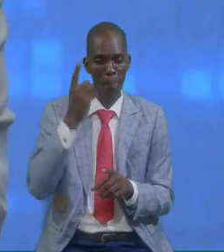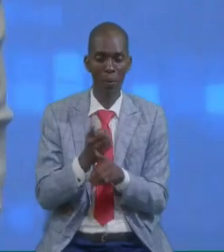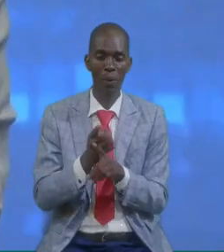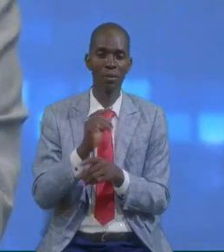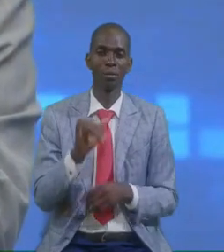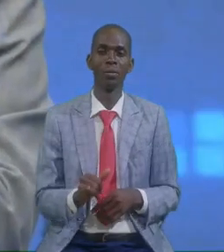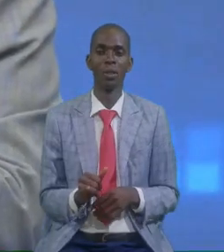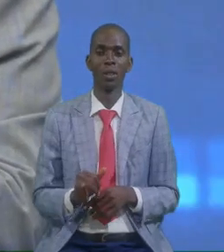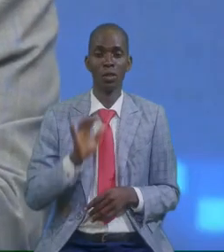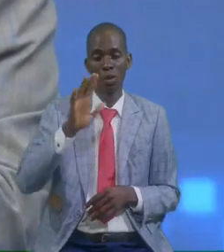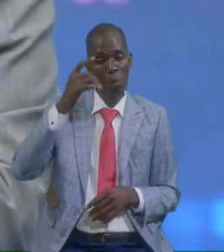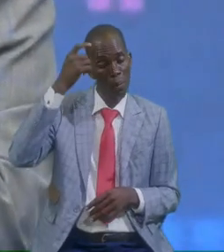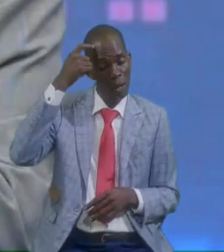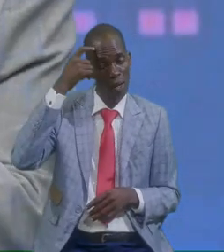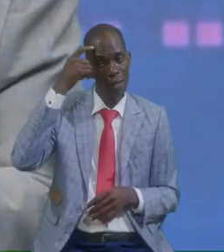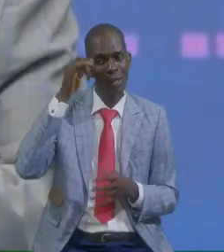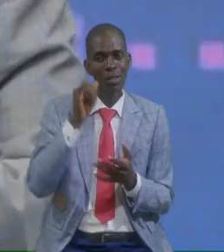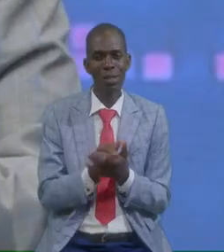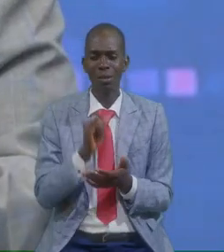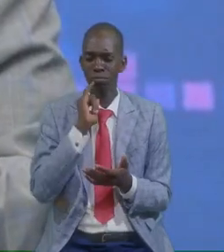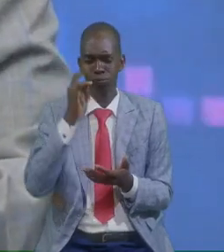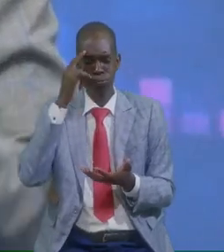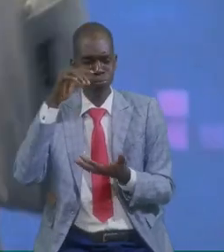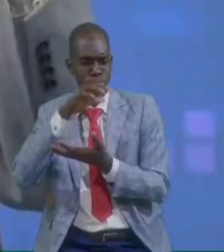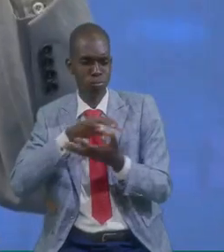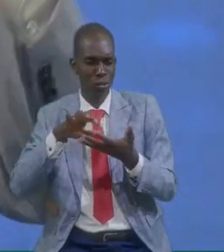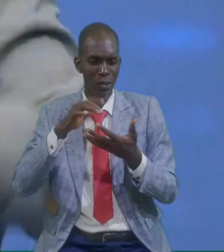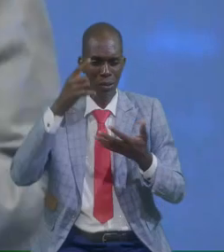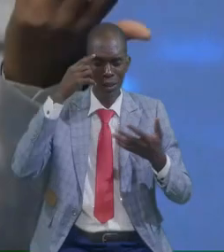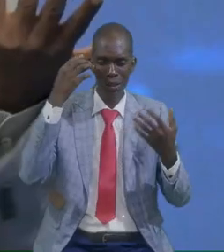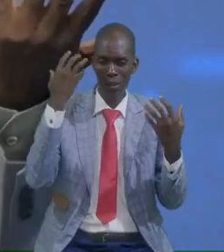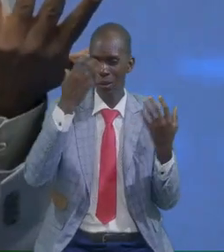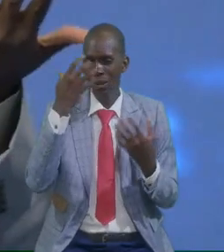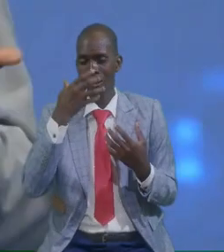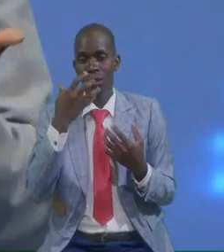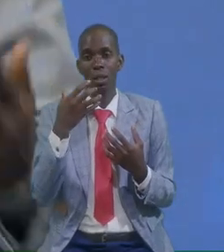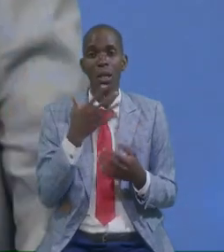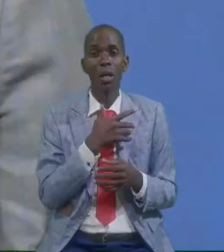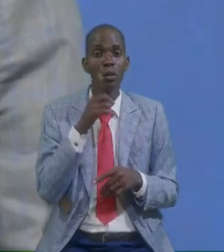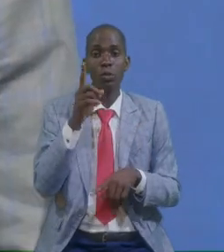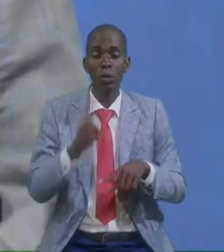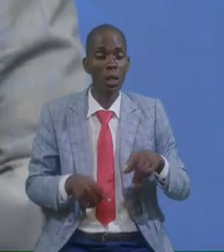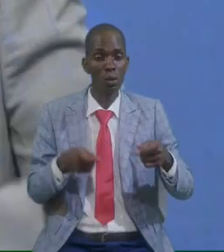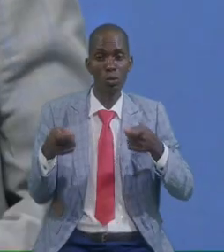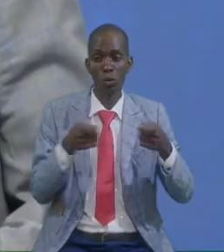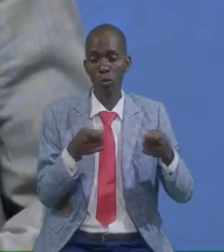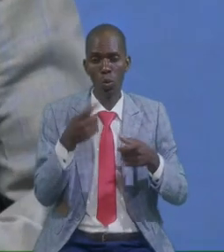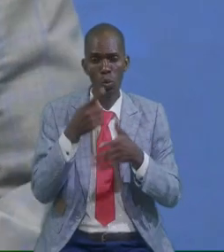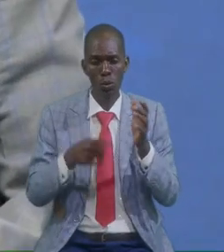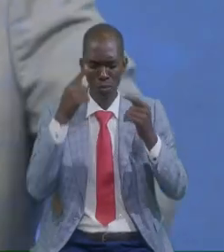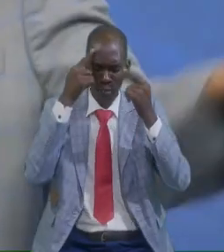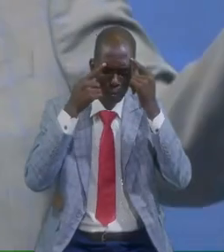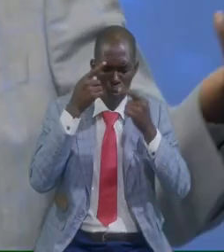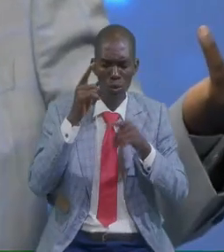The brain that is gone here, there, and you cannot control what you think, what you